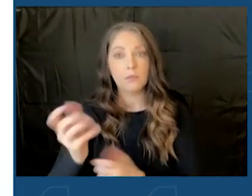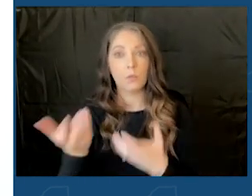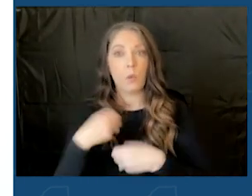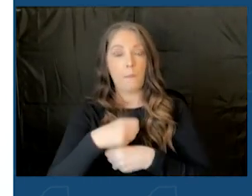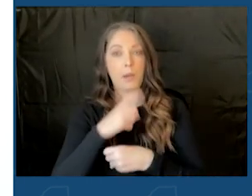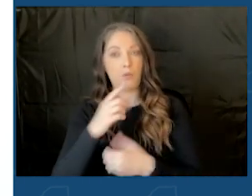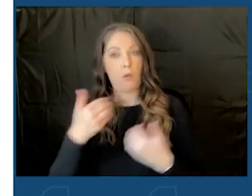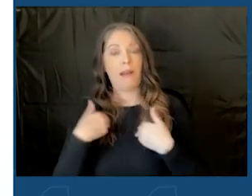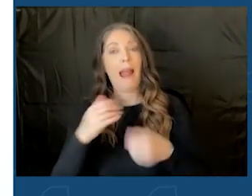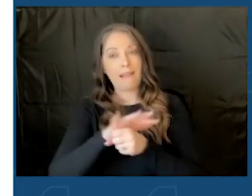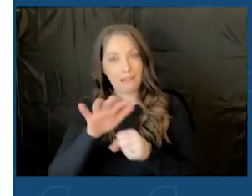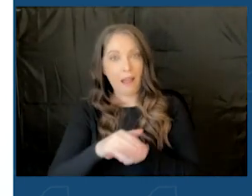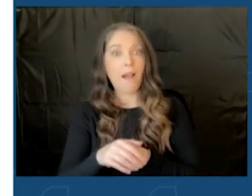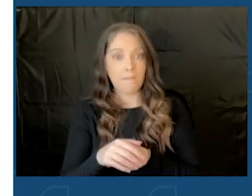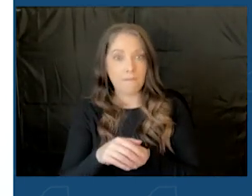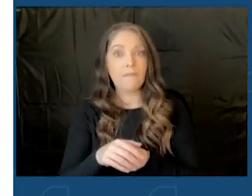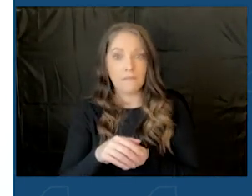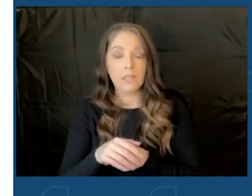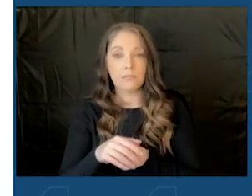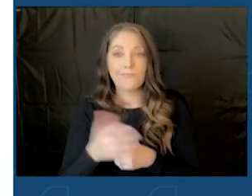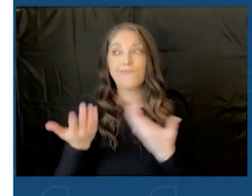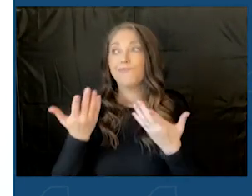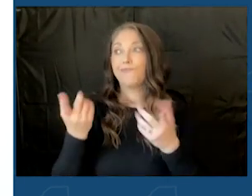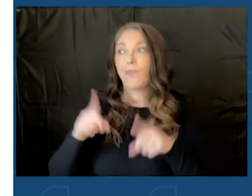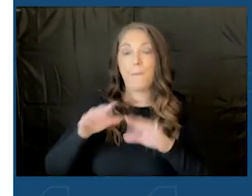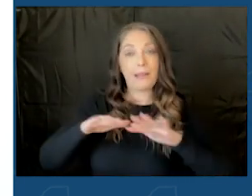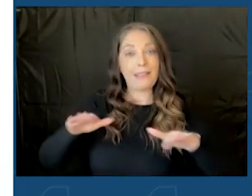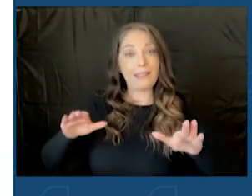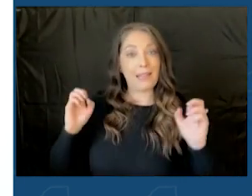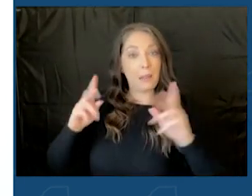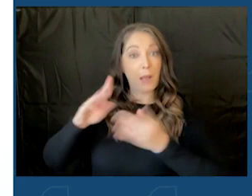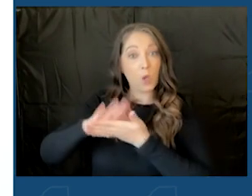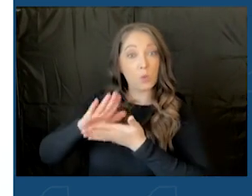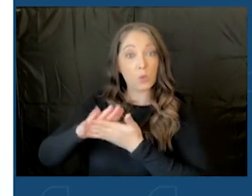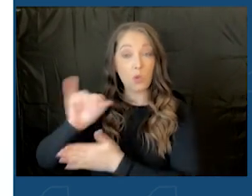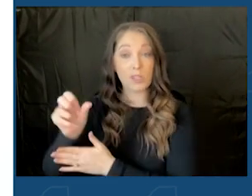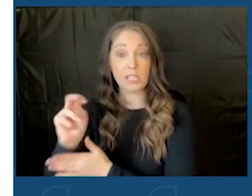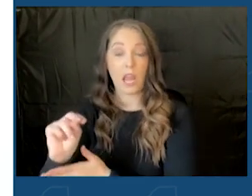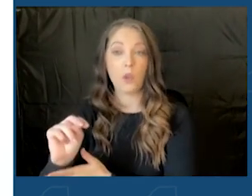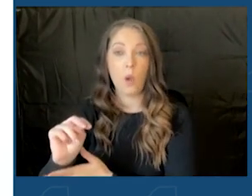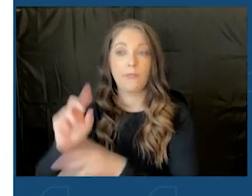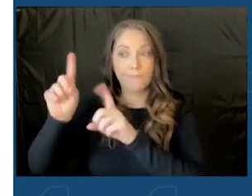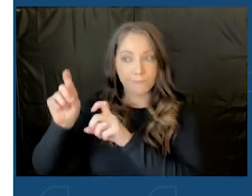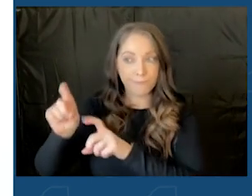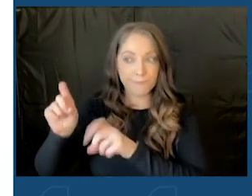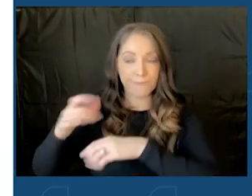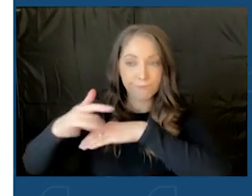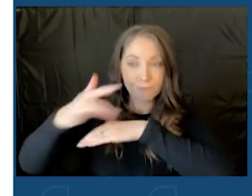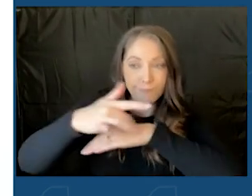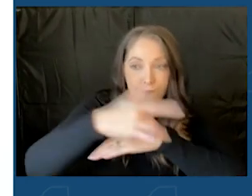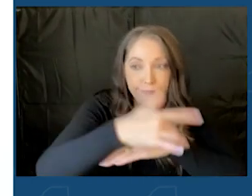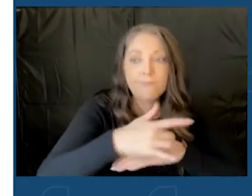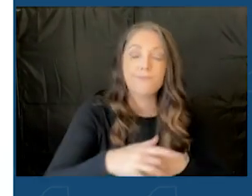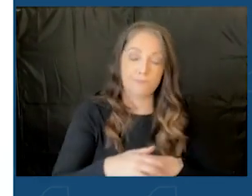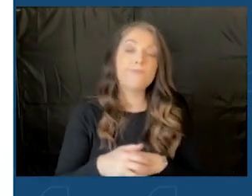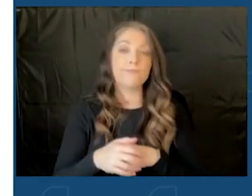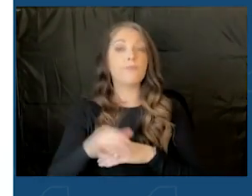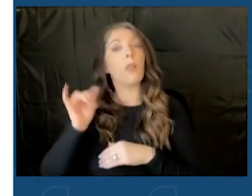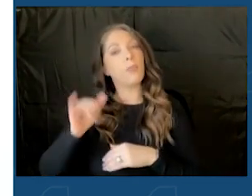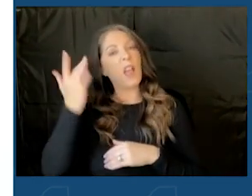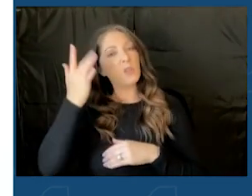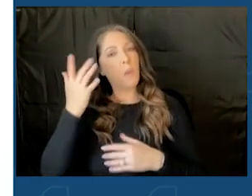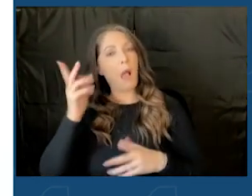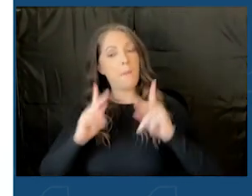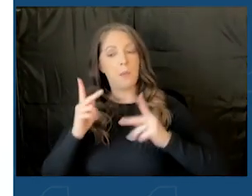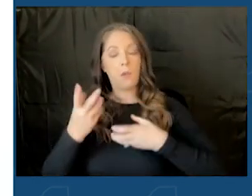when kids went back to school in January, that there would be no barriers, that we had plenty of test kits, and that's what gave people the confidence to know they can go back. So we will always